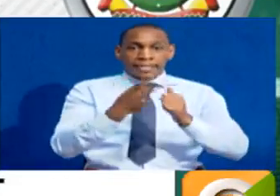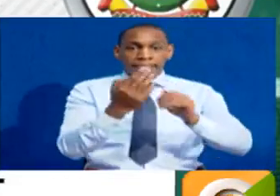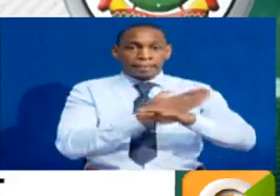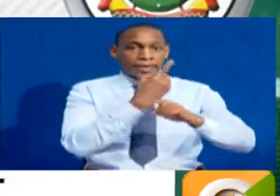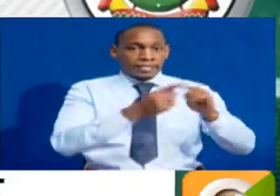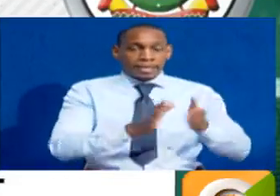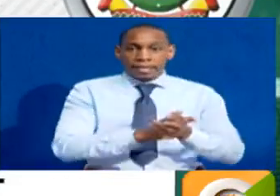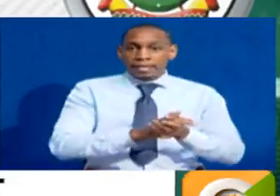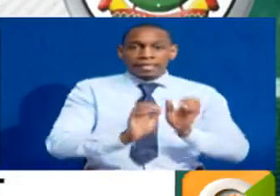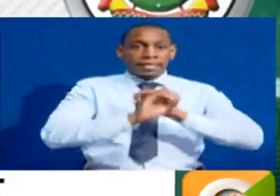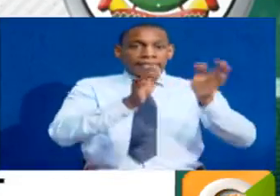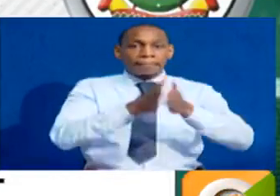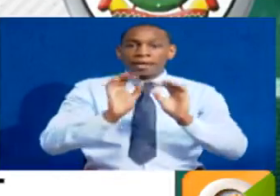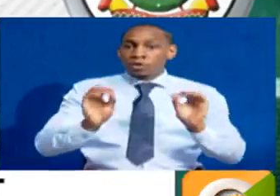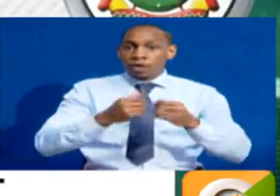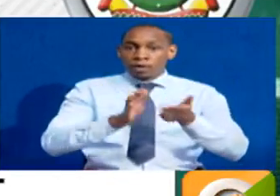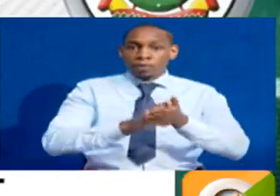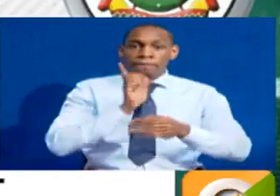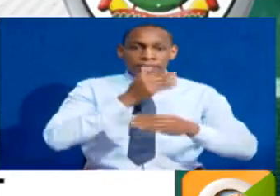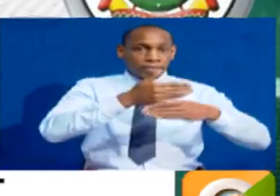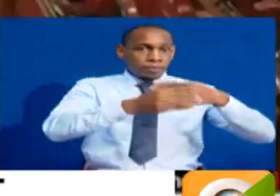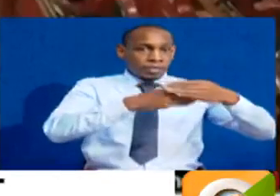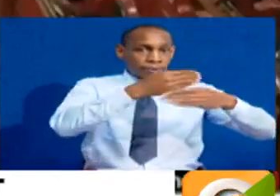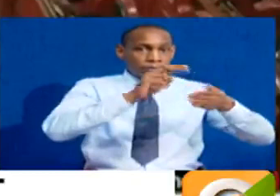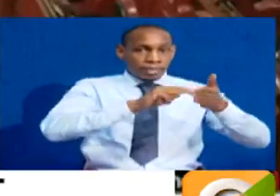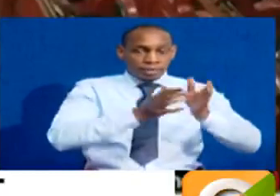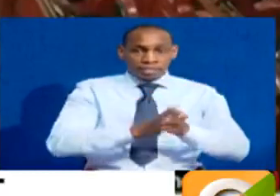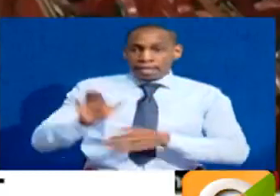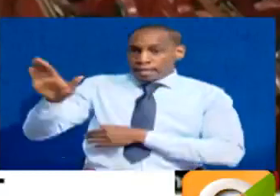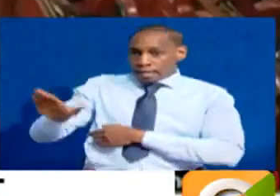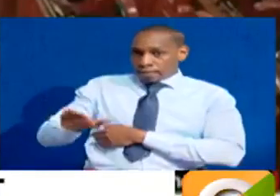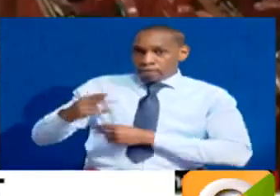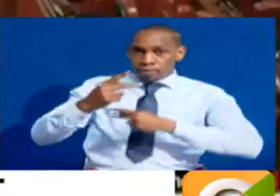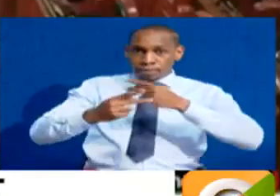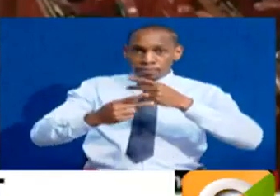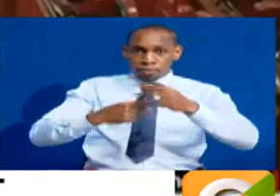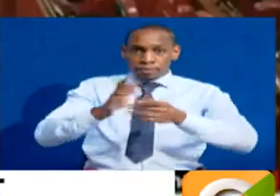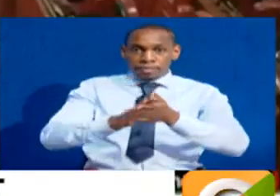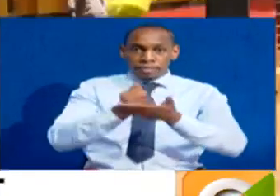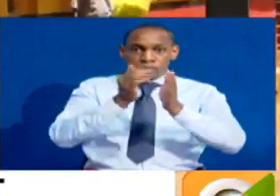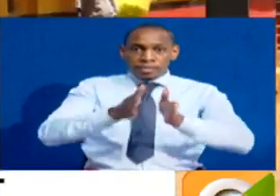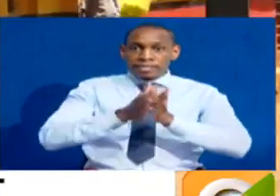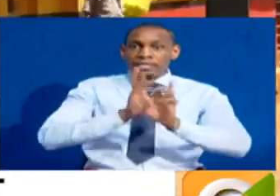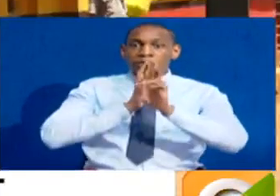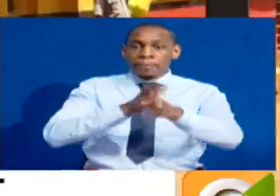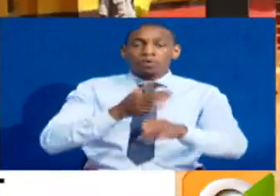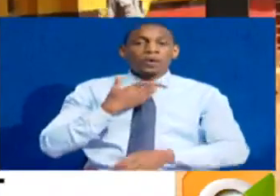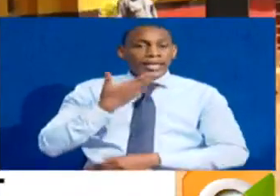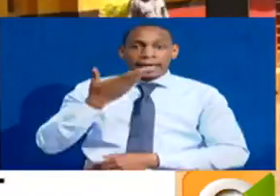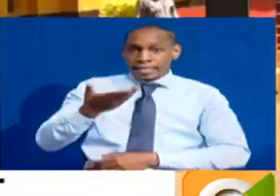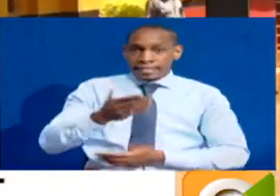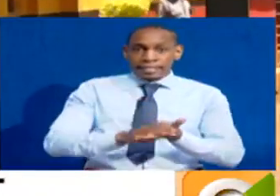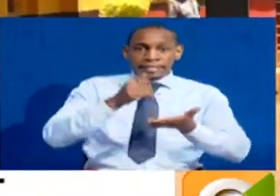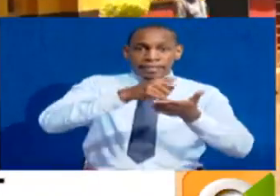last year, had no elaborate plan on how to complete the projects. Parliament will have to process the Auditor General's report, seek answers